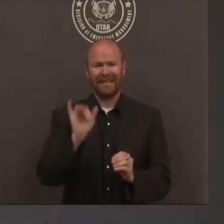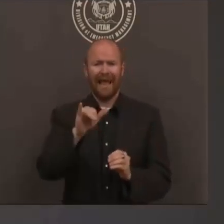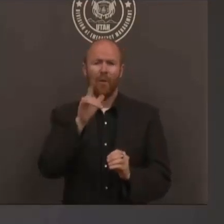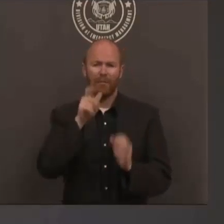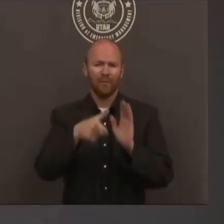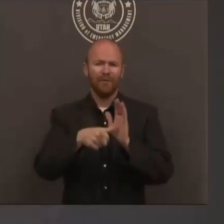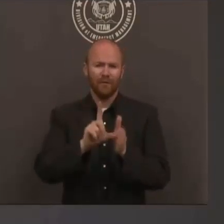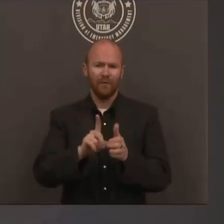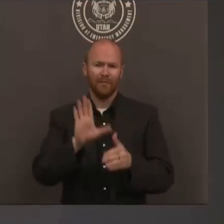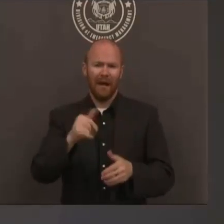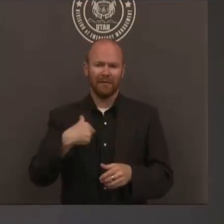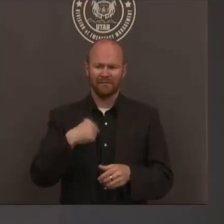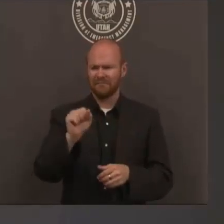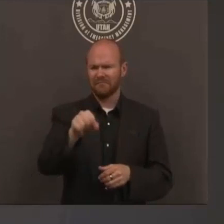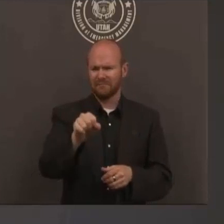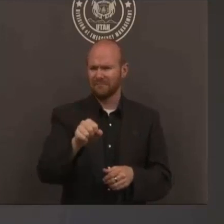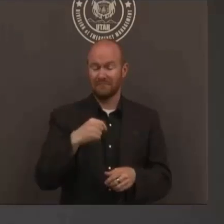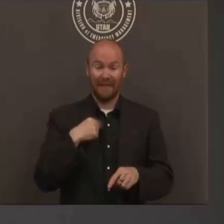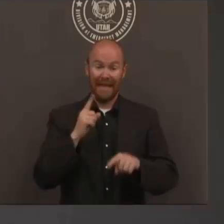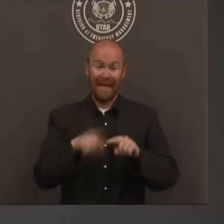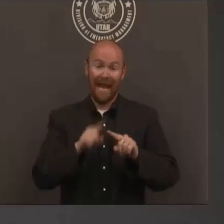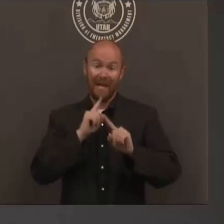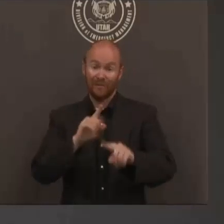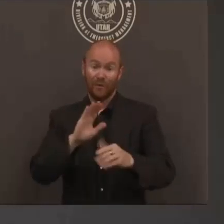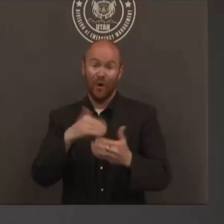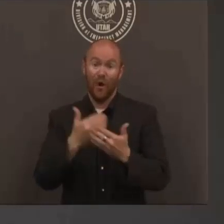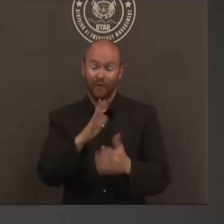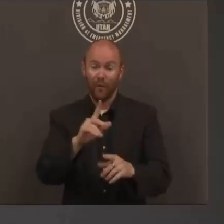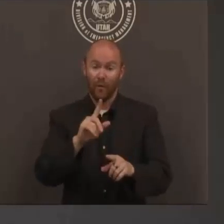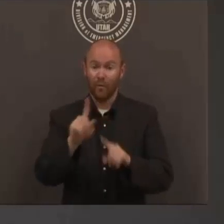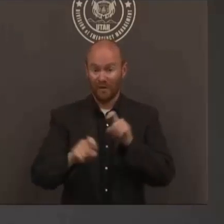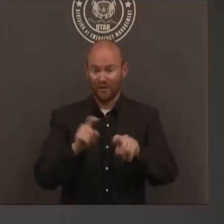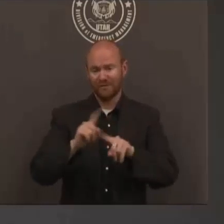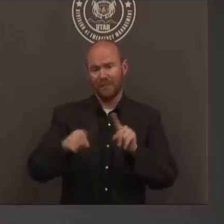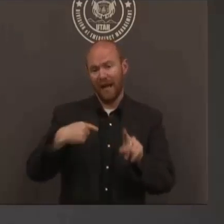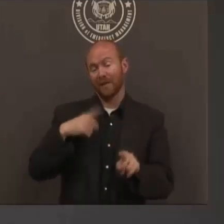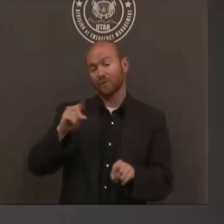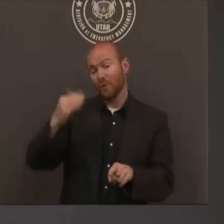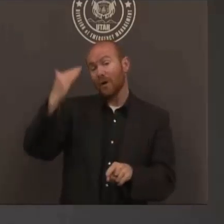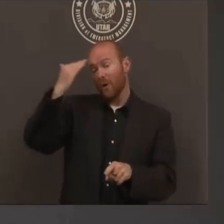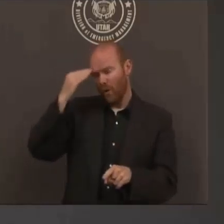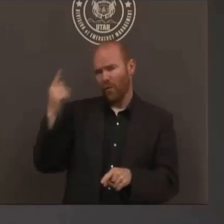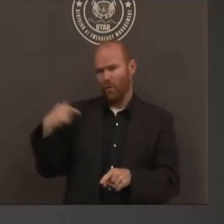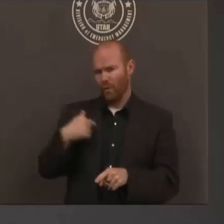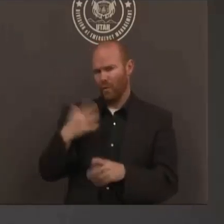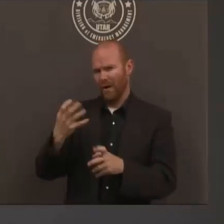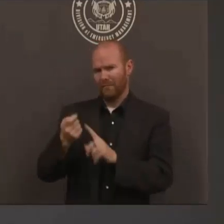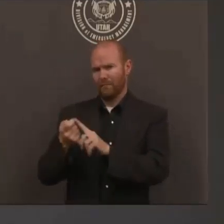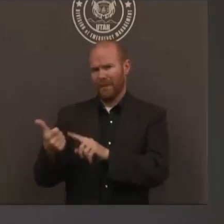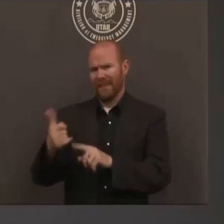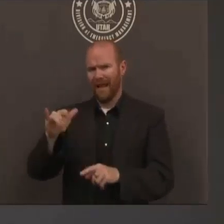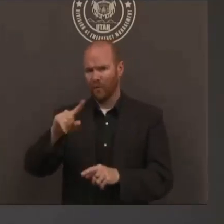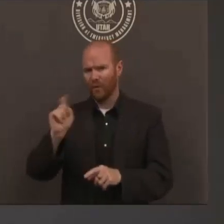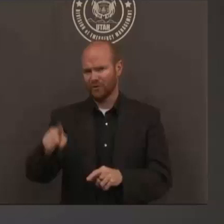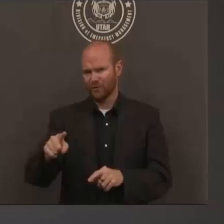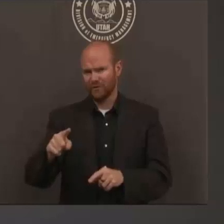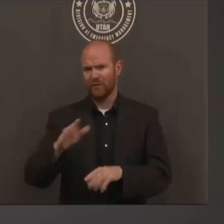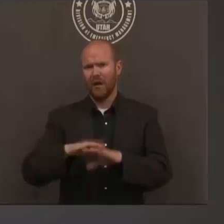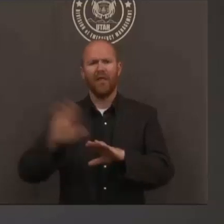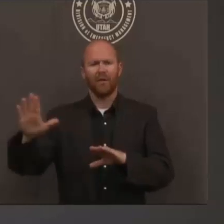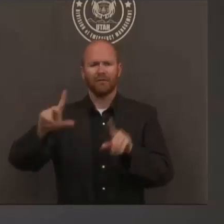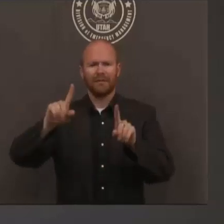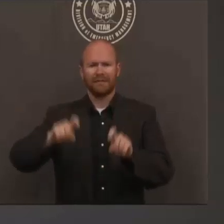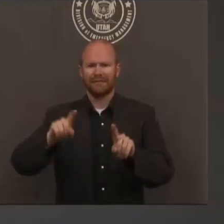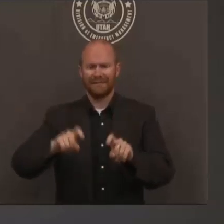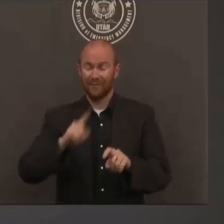reviewed. So I can't give you an answer to all your question, but I know that we've asked for that to be taken off the test site, that question. It